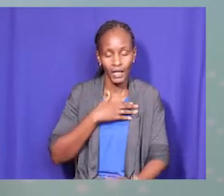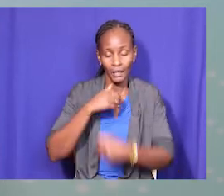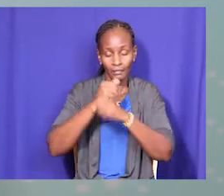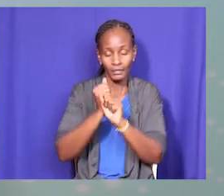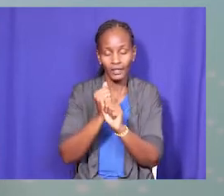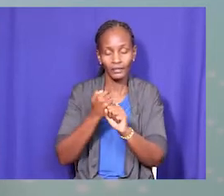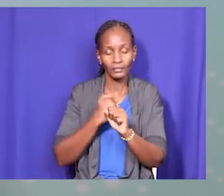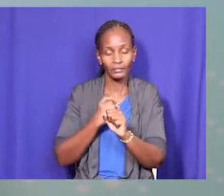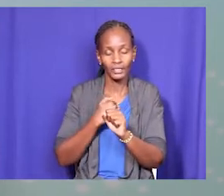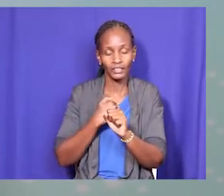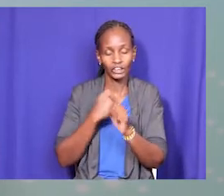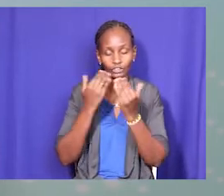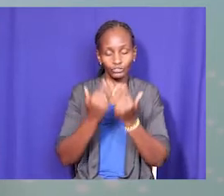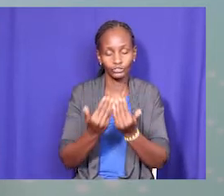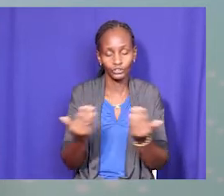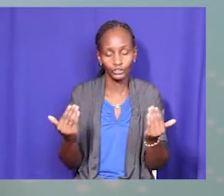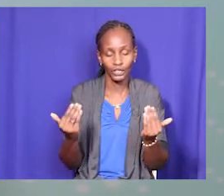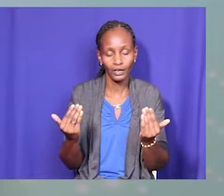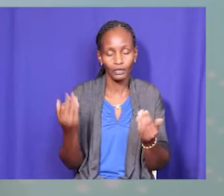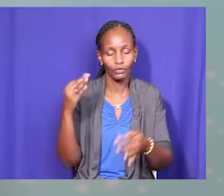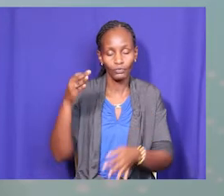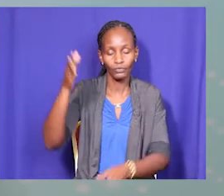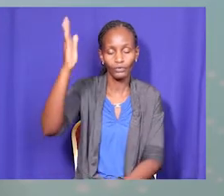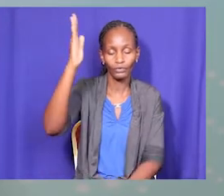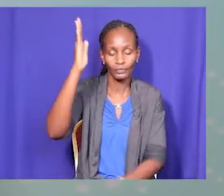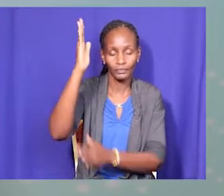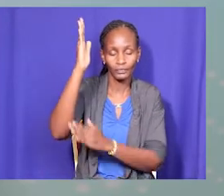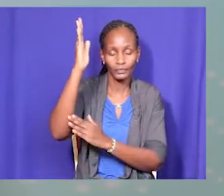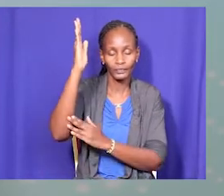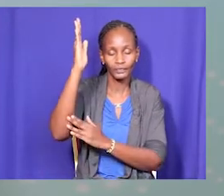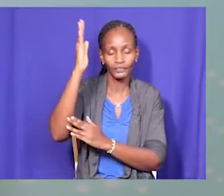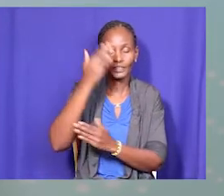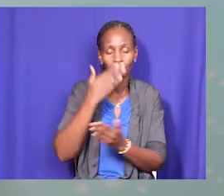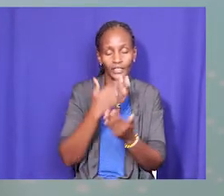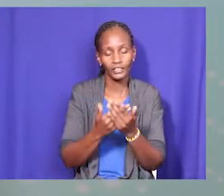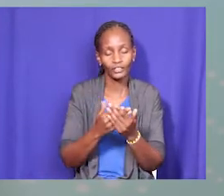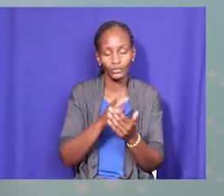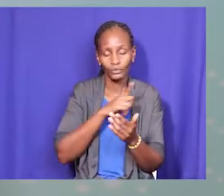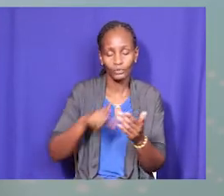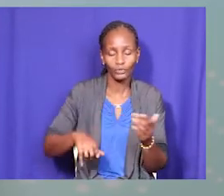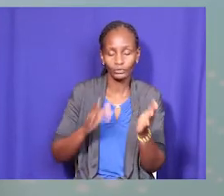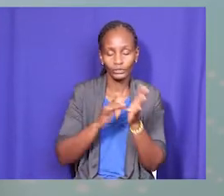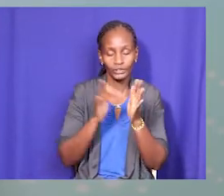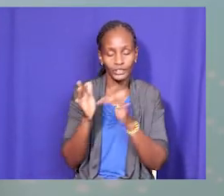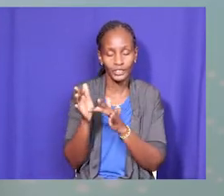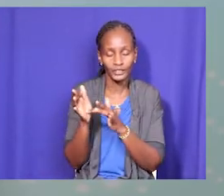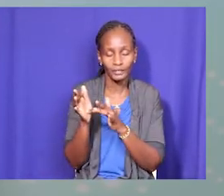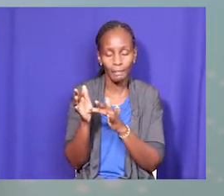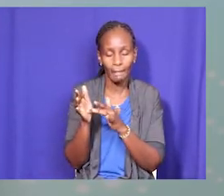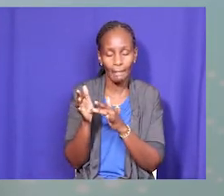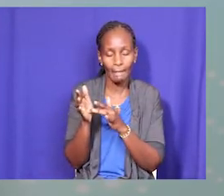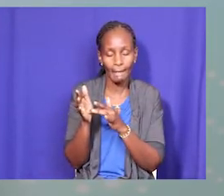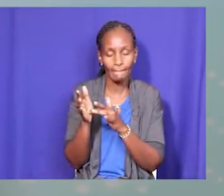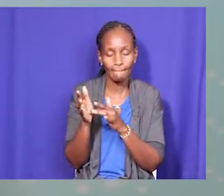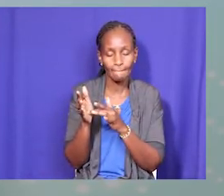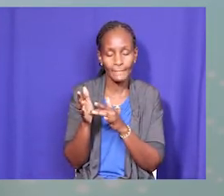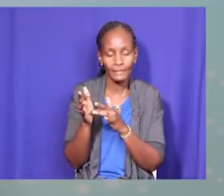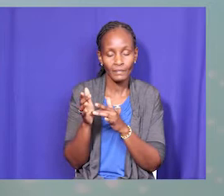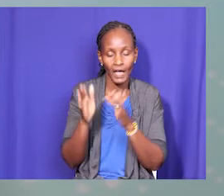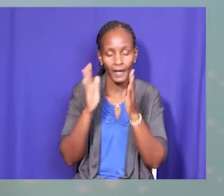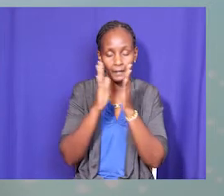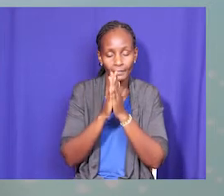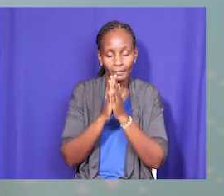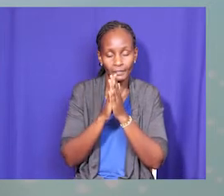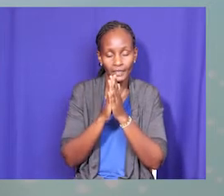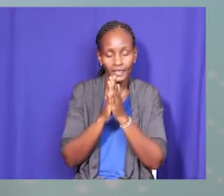Make me a child of God. Thank you, Lord Jesus. For I pray